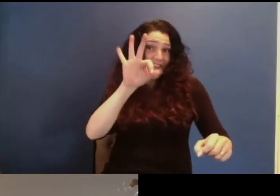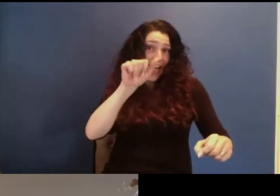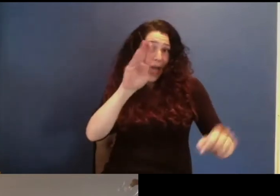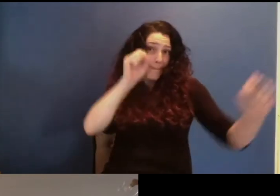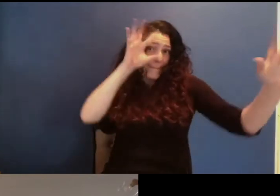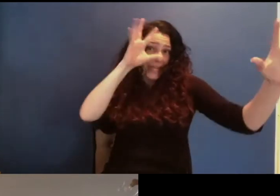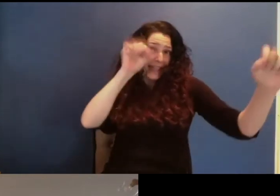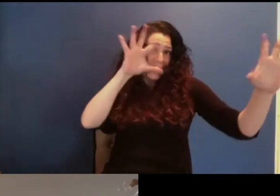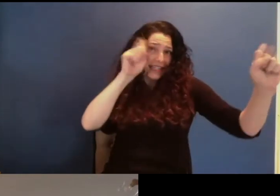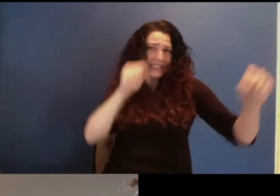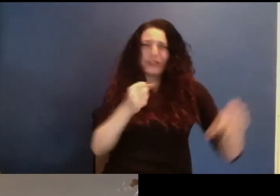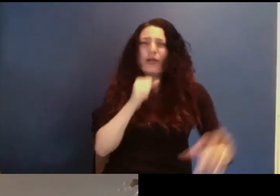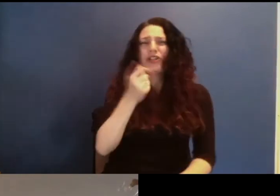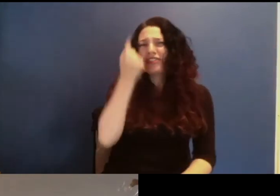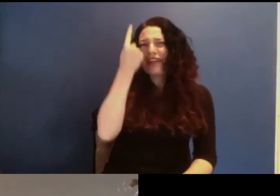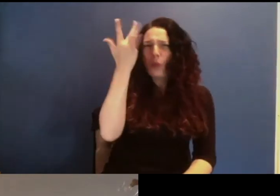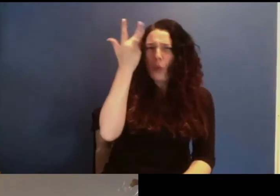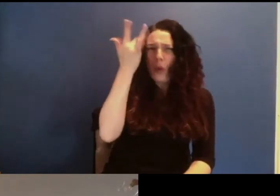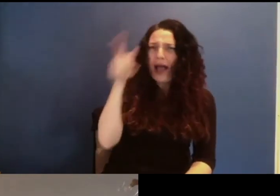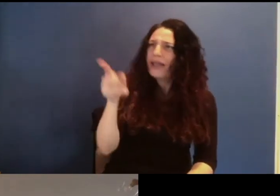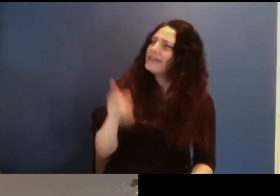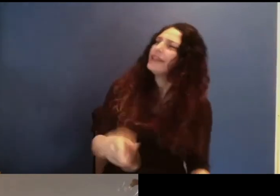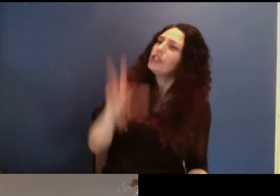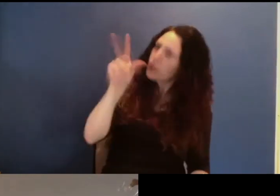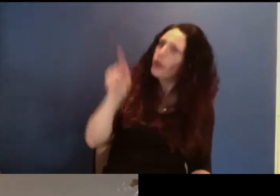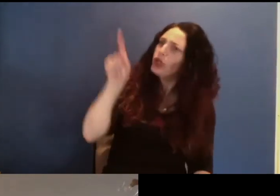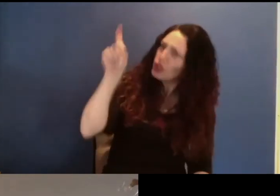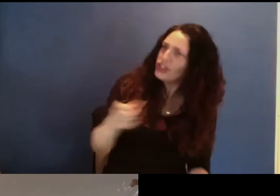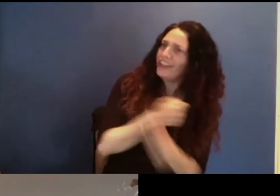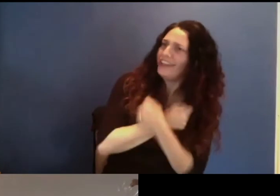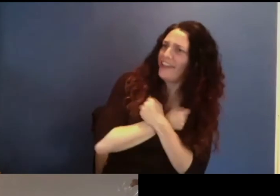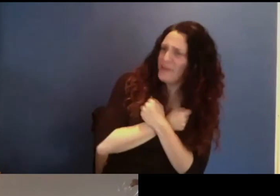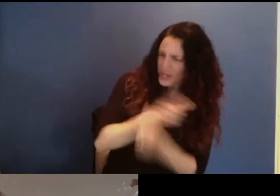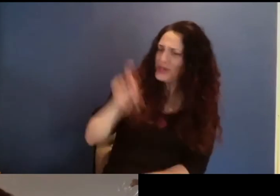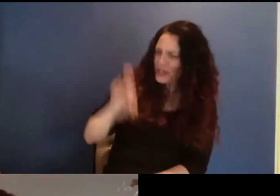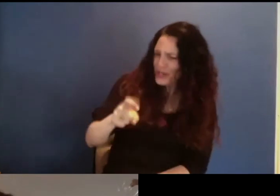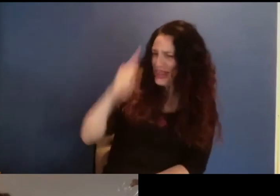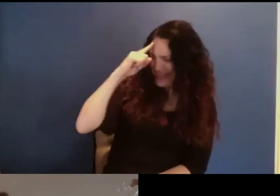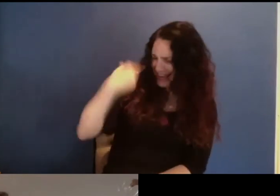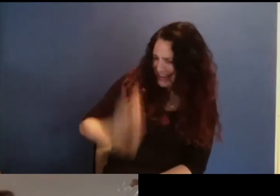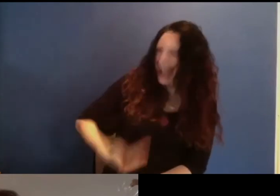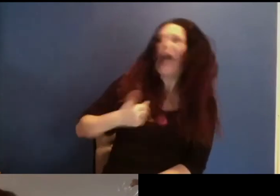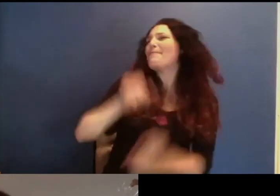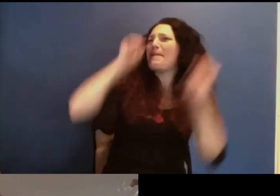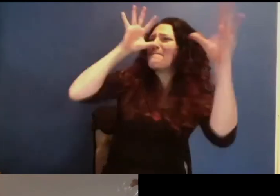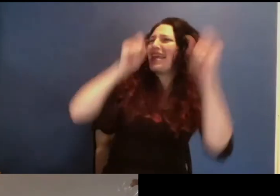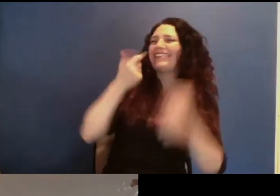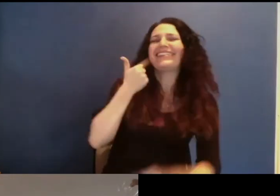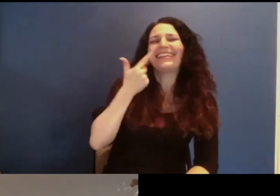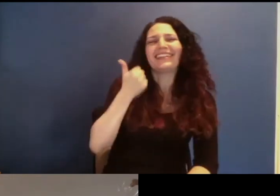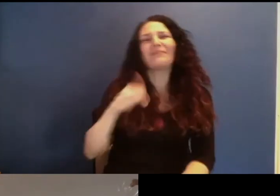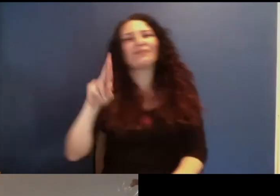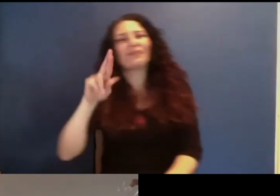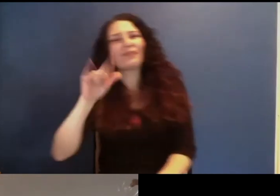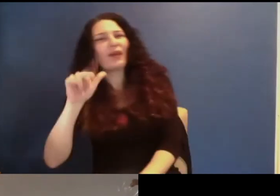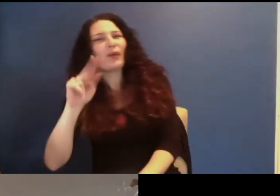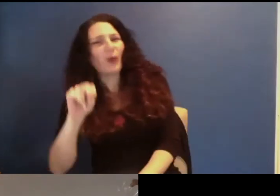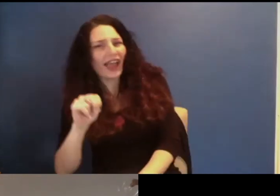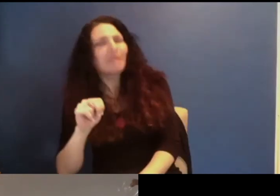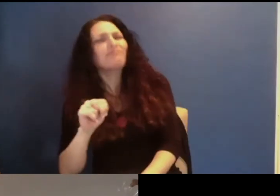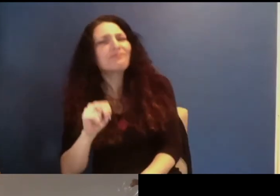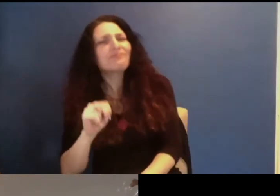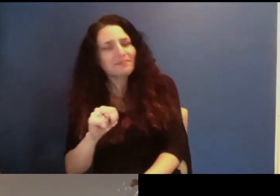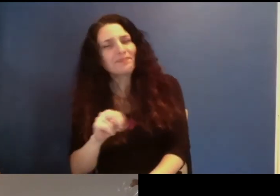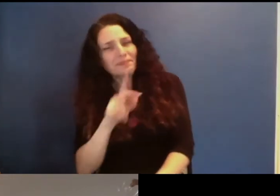it's like, no, you should love me and think that I'm amazing. Yeah, it's, disability is so